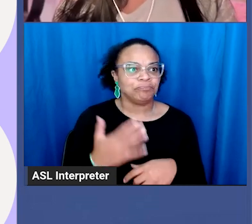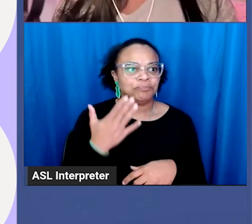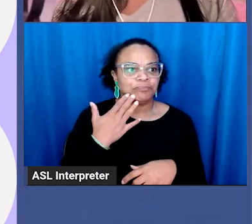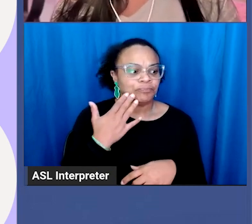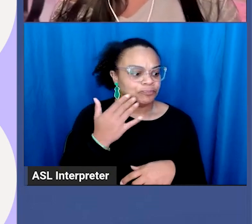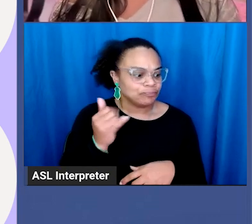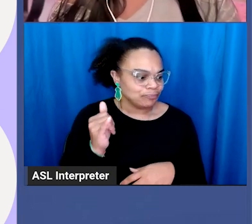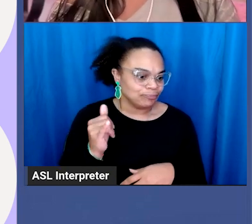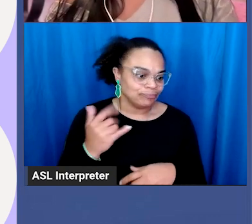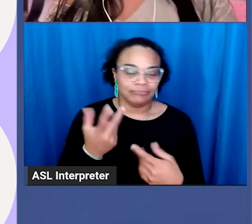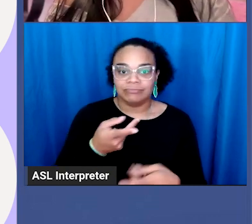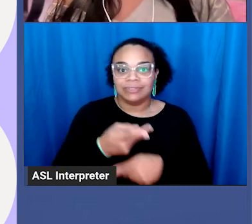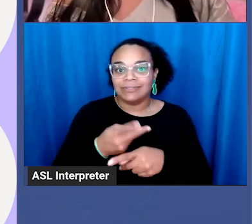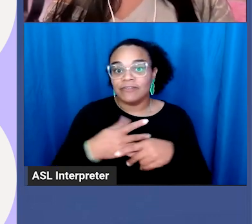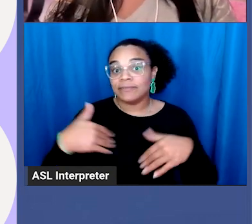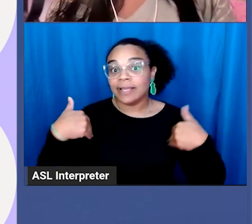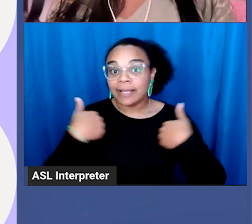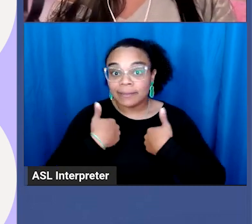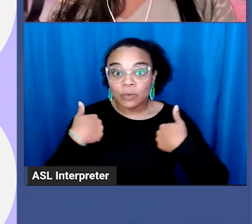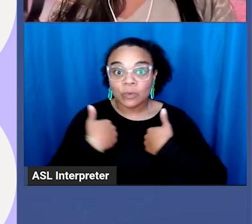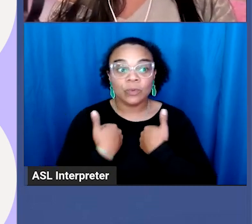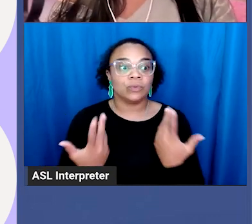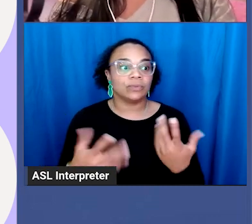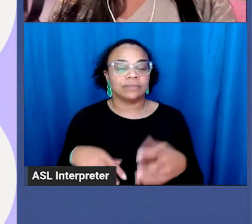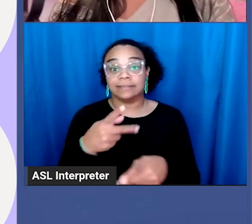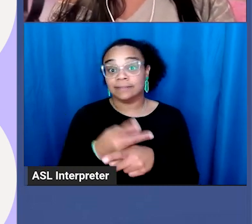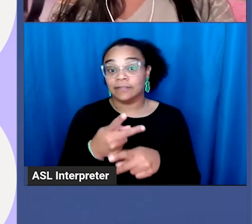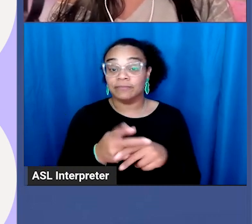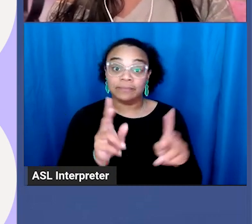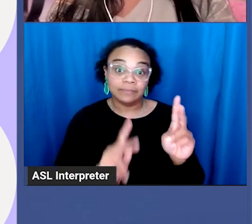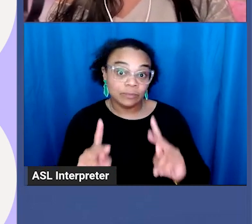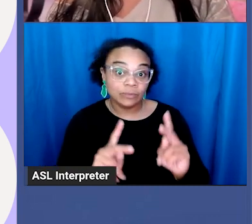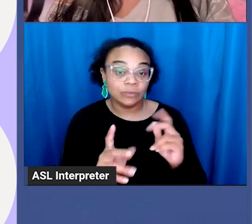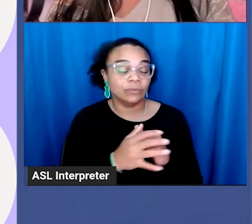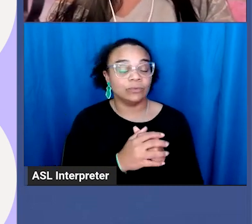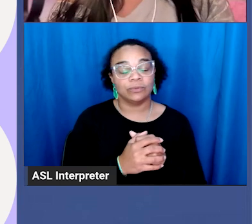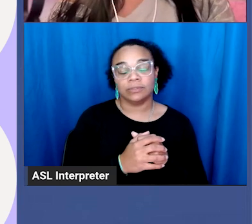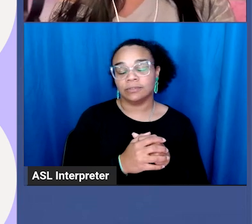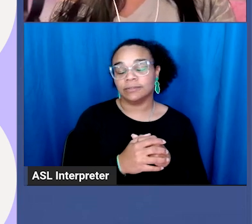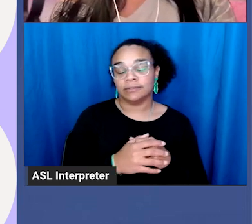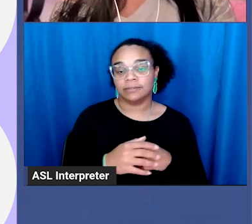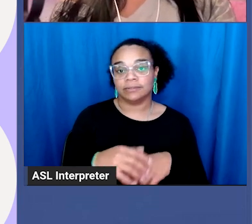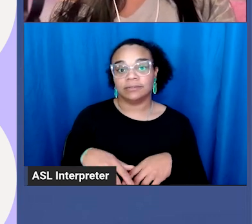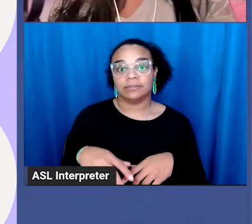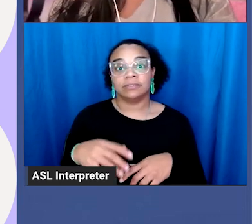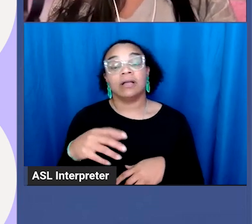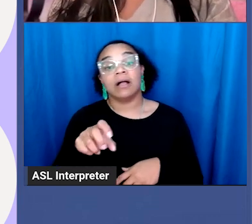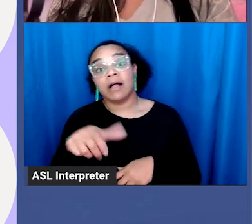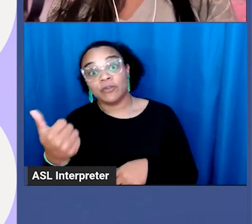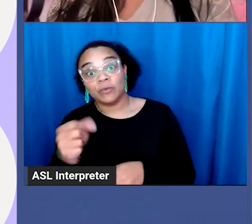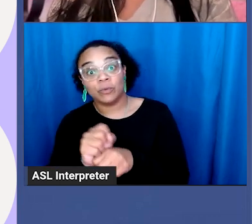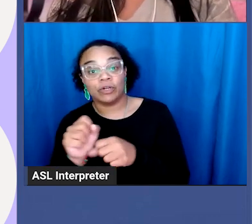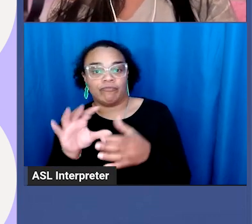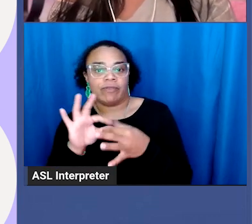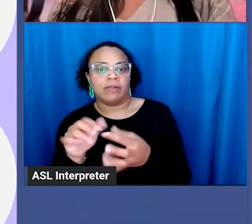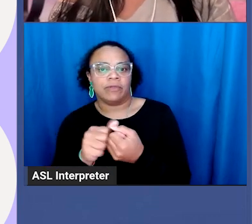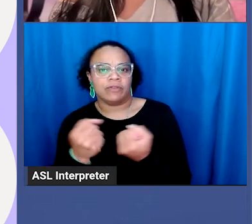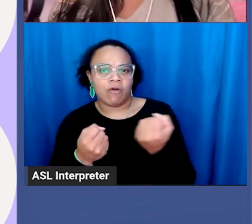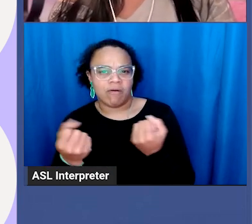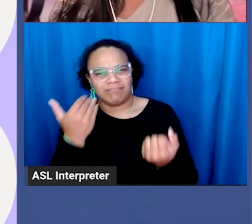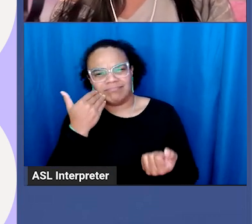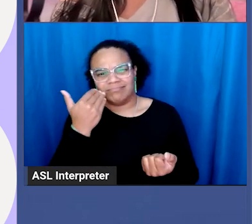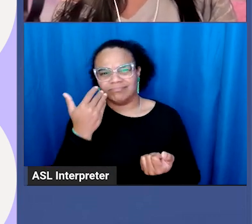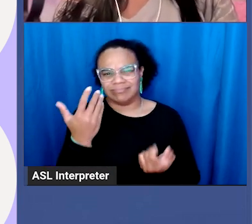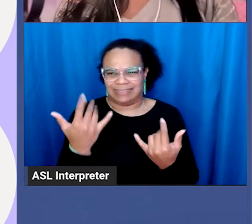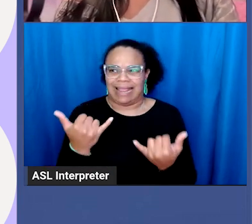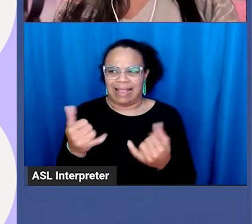whether it's taking care of animals, taking care of humans. There's car related, as we've know with the gig economy,